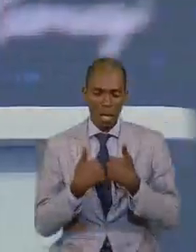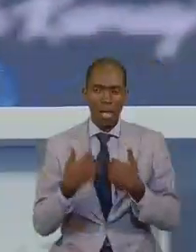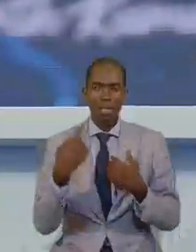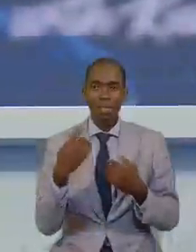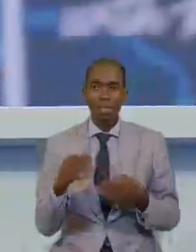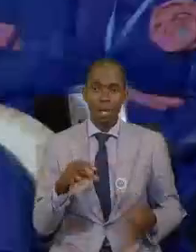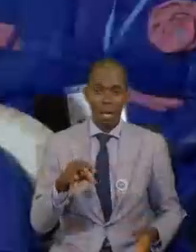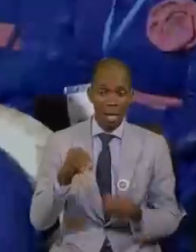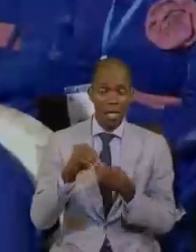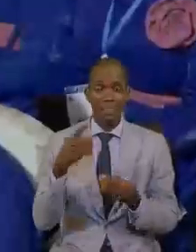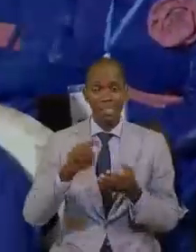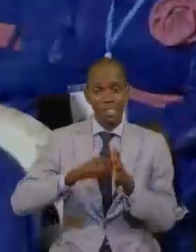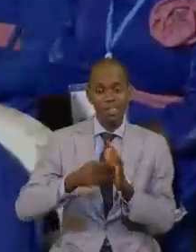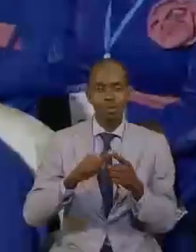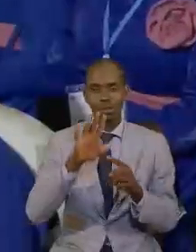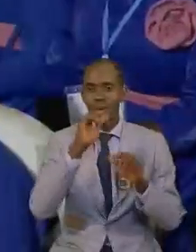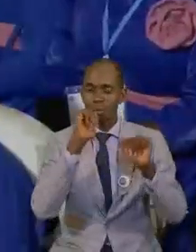blessing tonight.